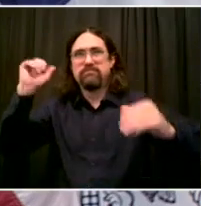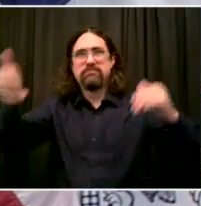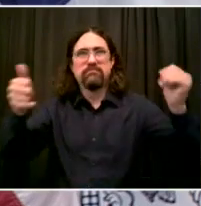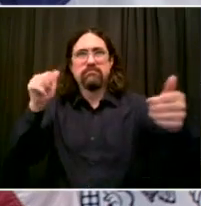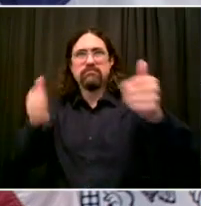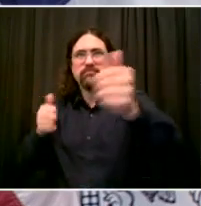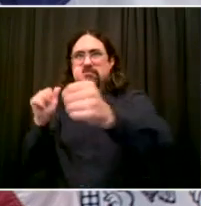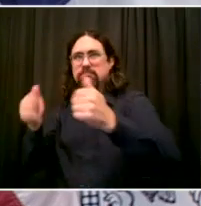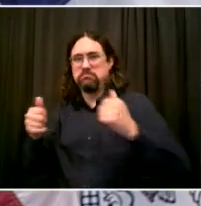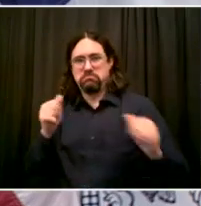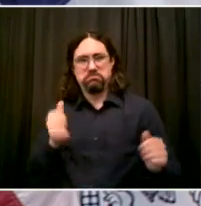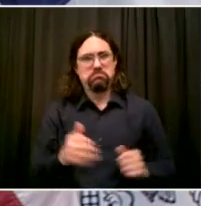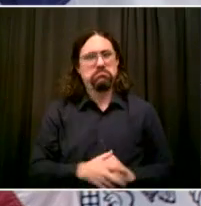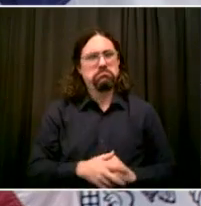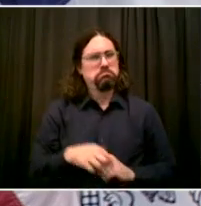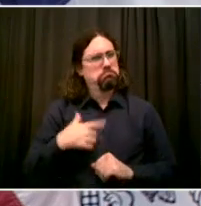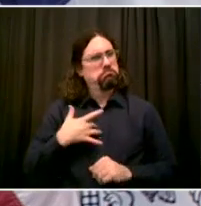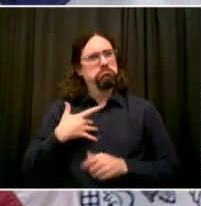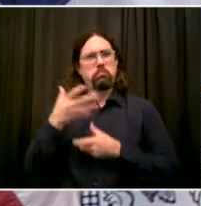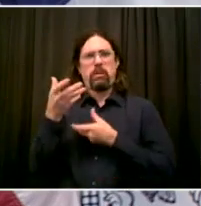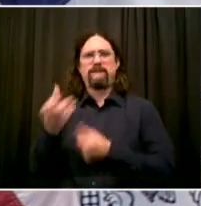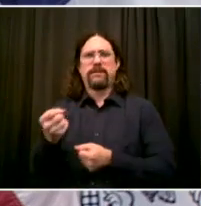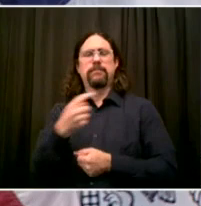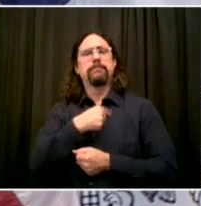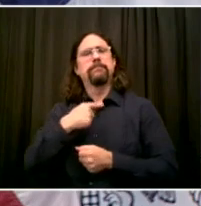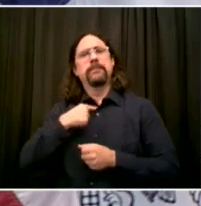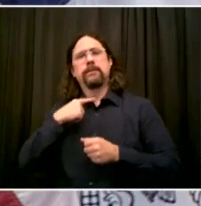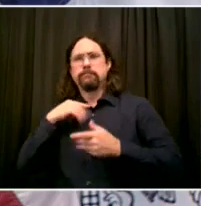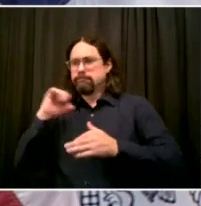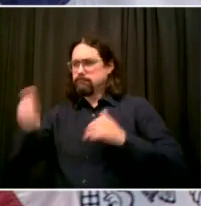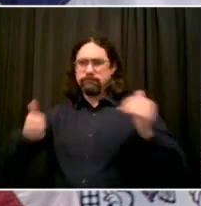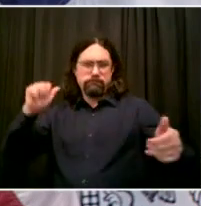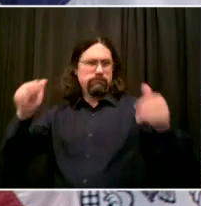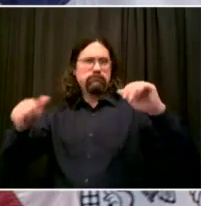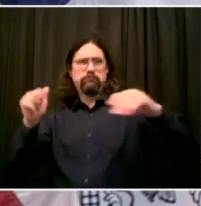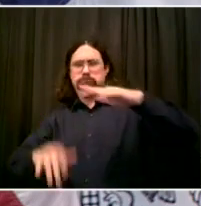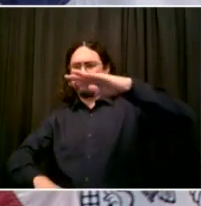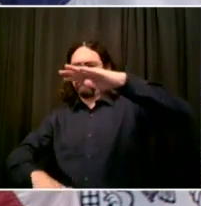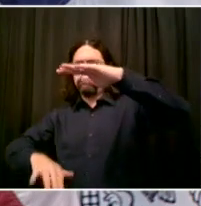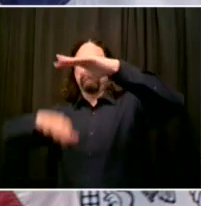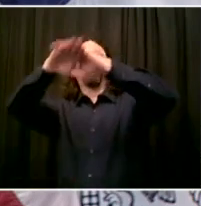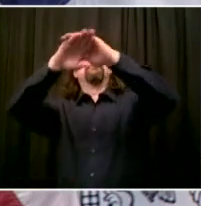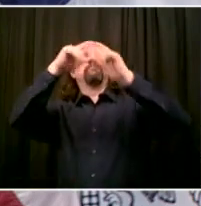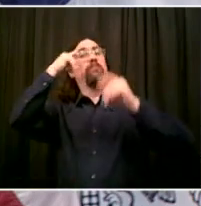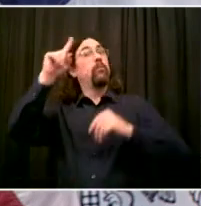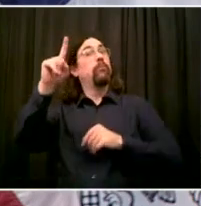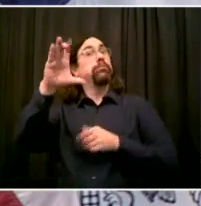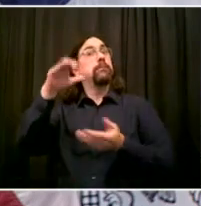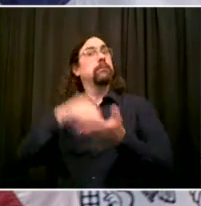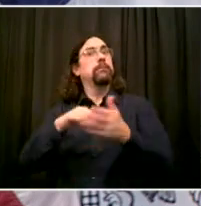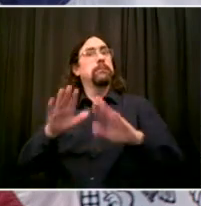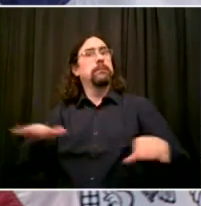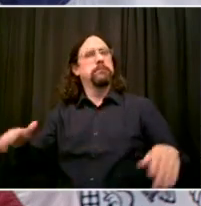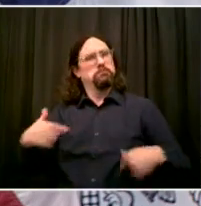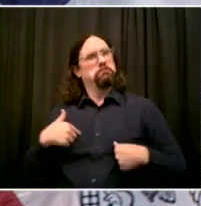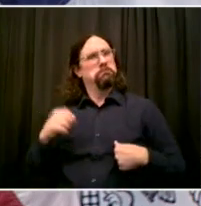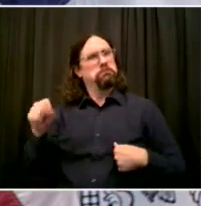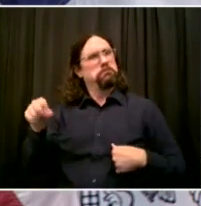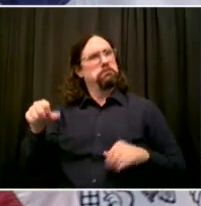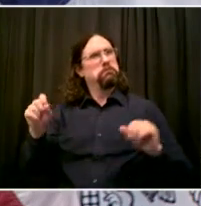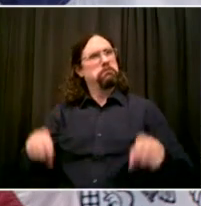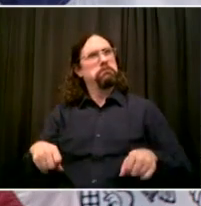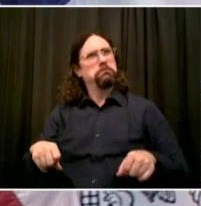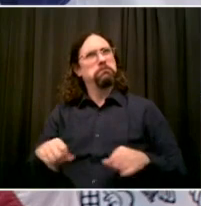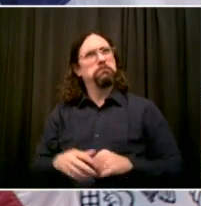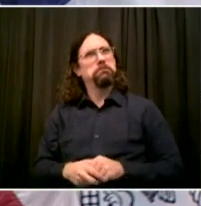to applications, et cetera, that's some stuff we still have to work through. But again, Lorraine or Melanie, you want